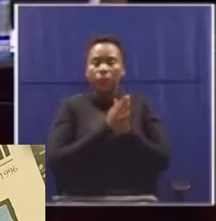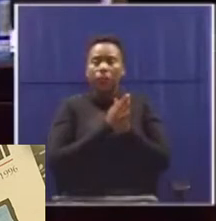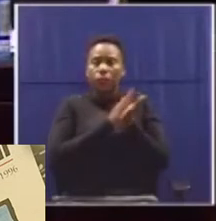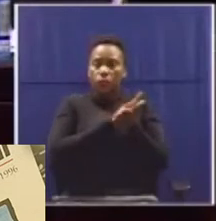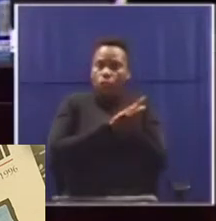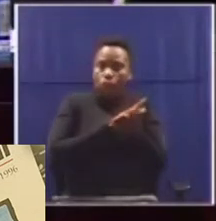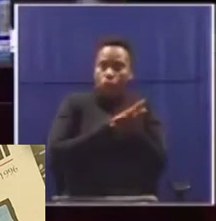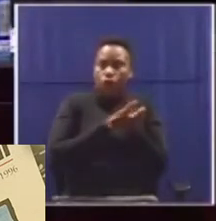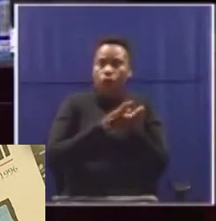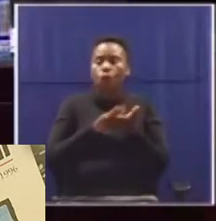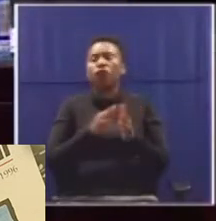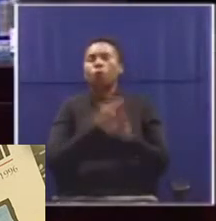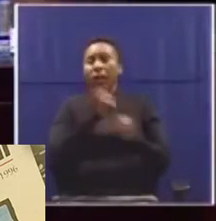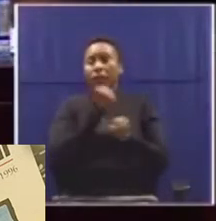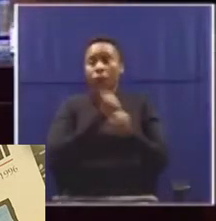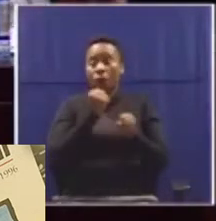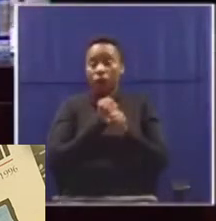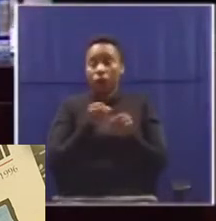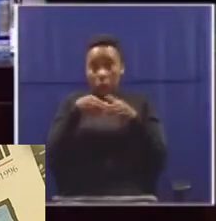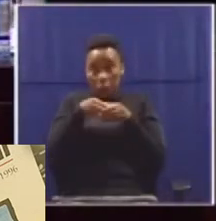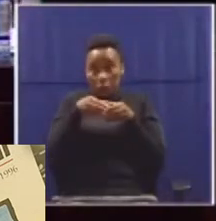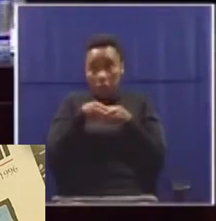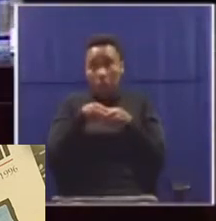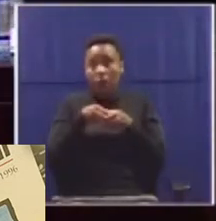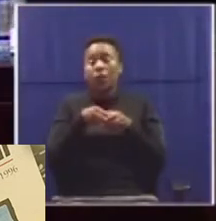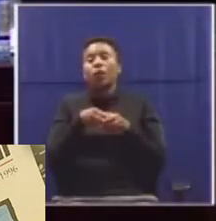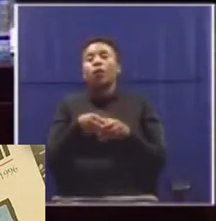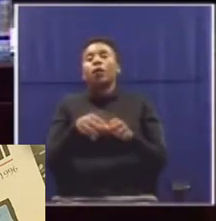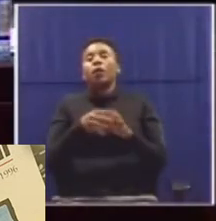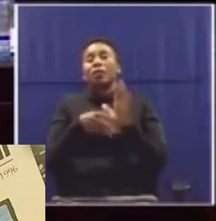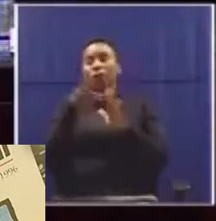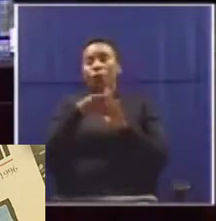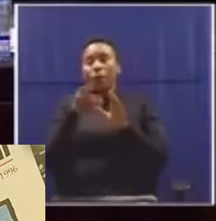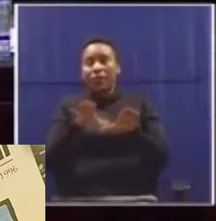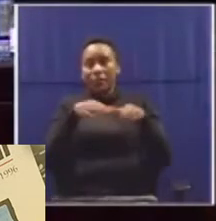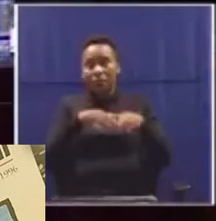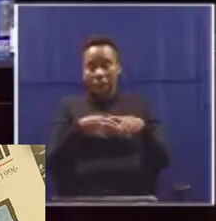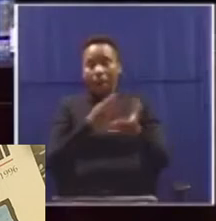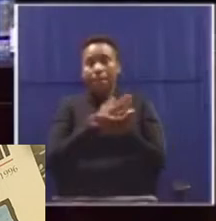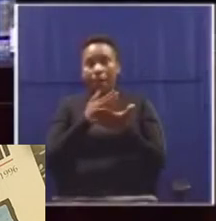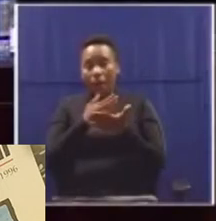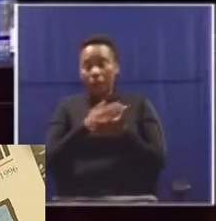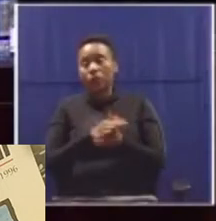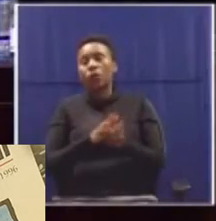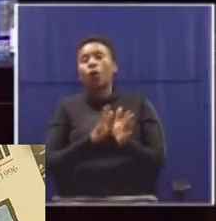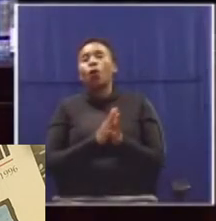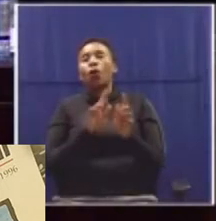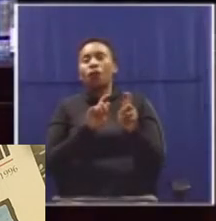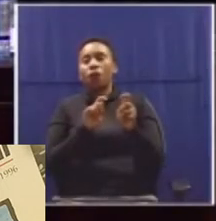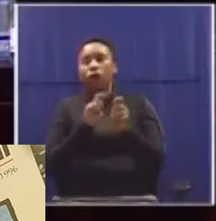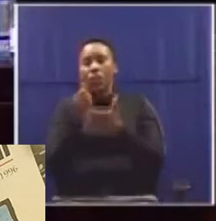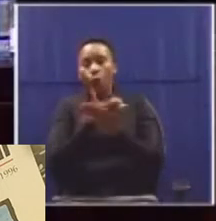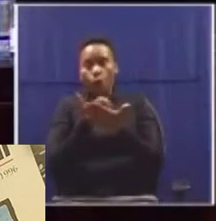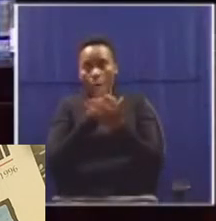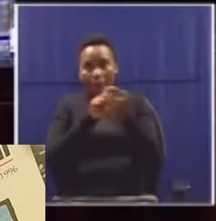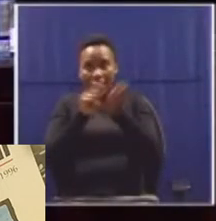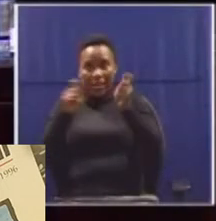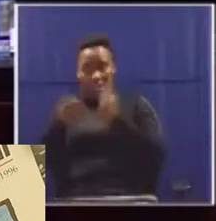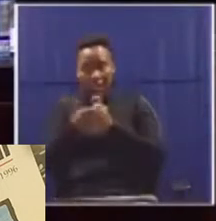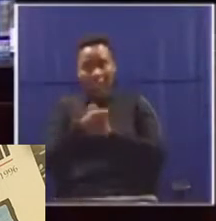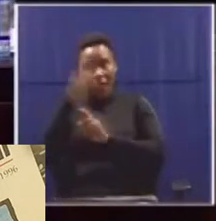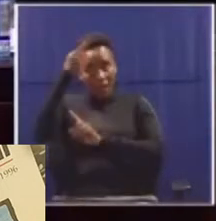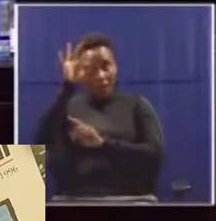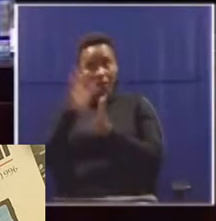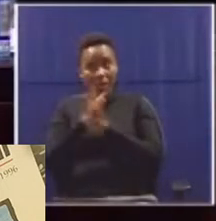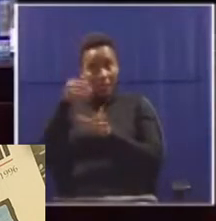business sector as part of the process of economic transformation government has invested